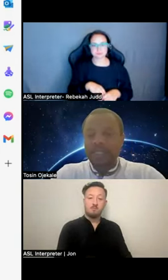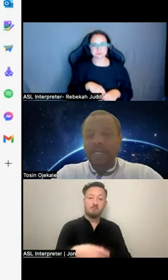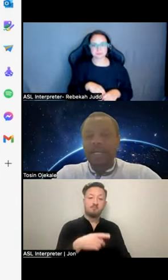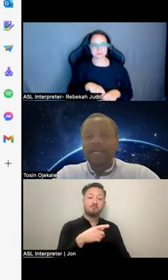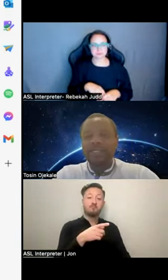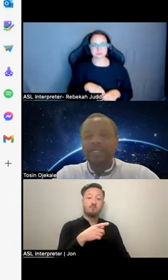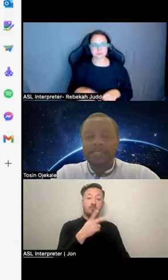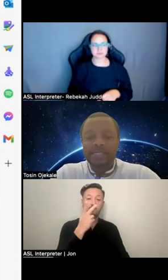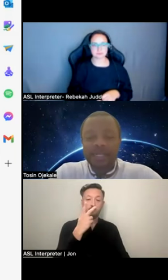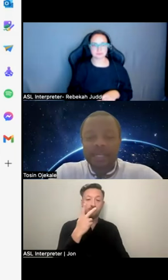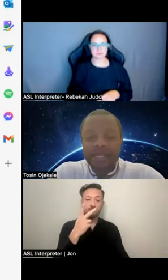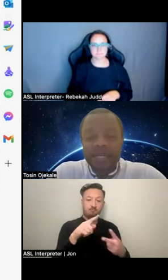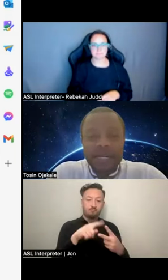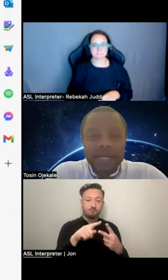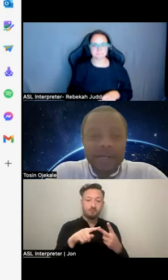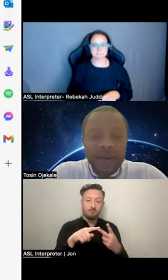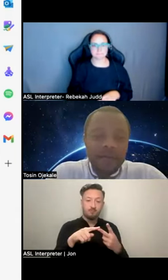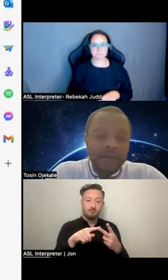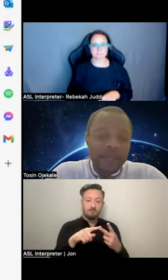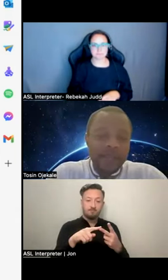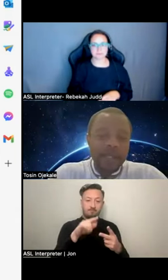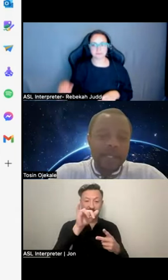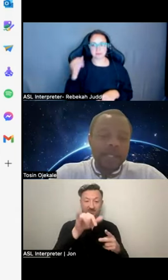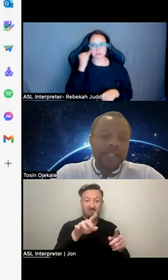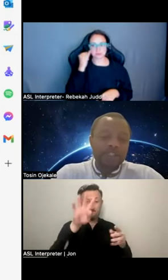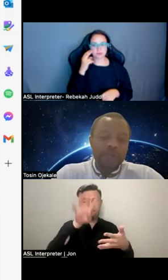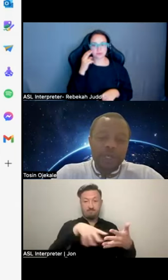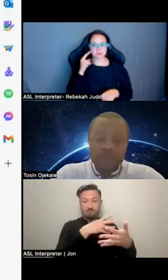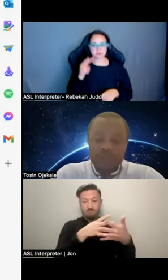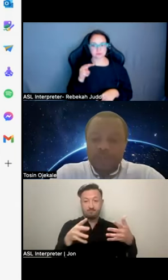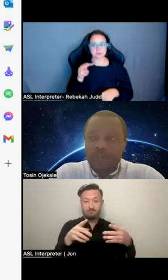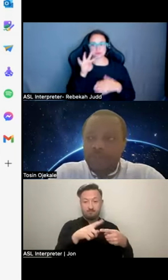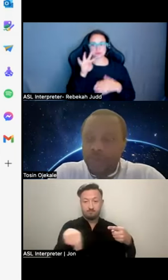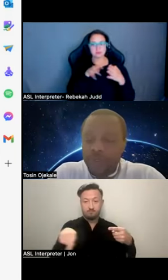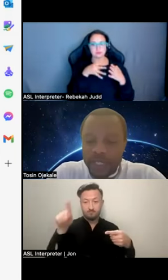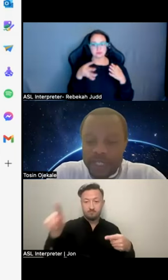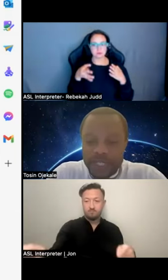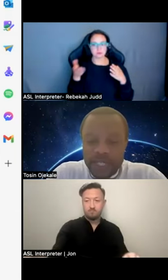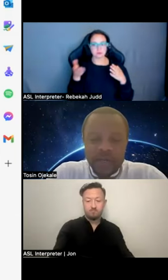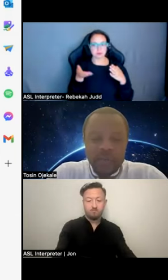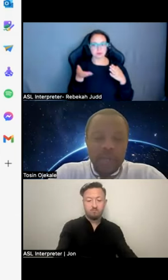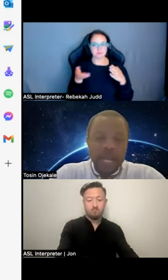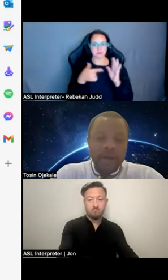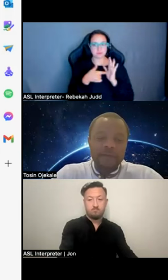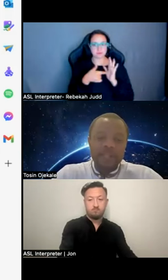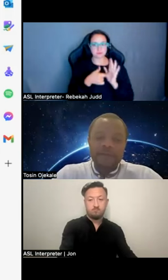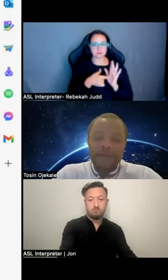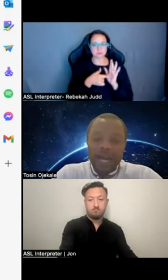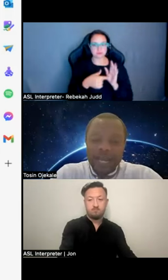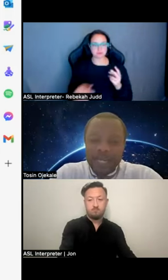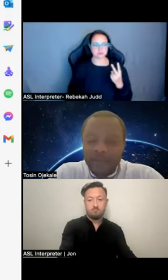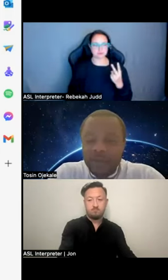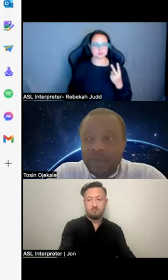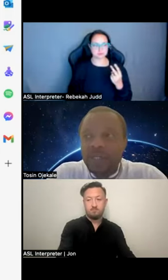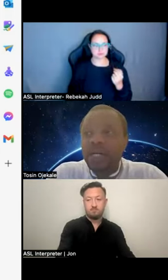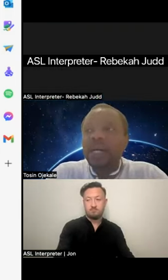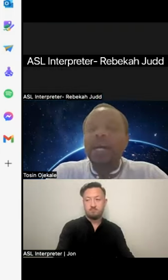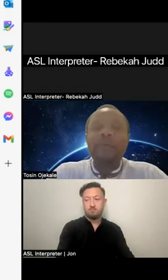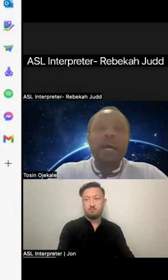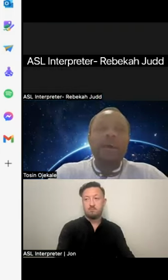at this graph here, it's showing us two things. We have the fire